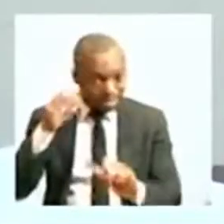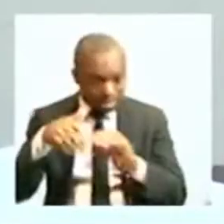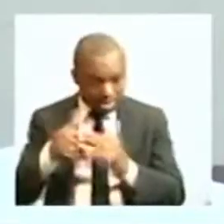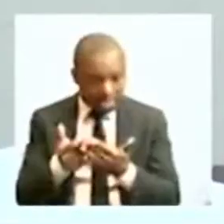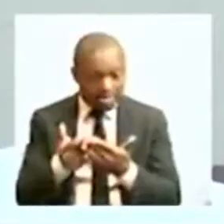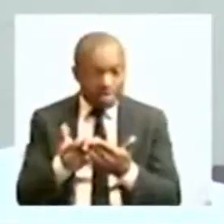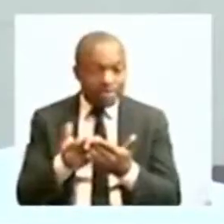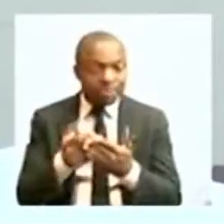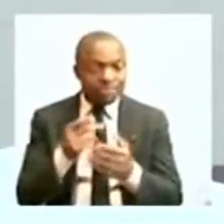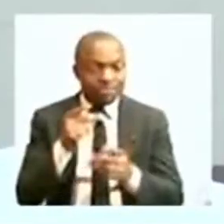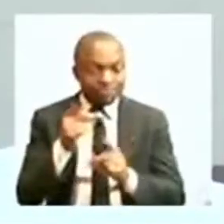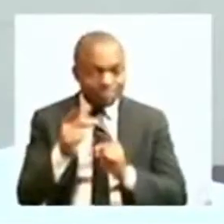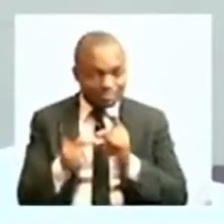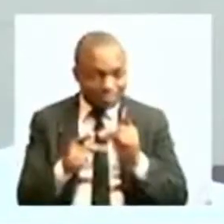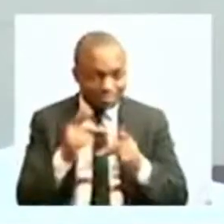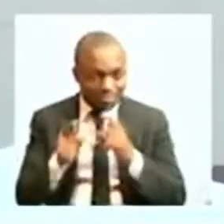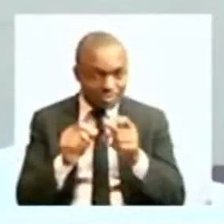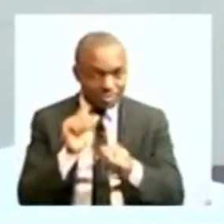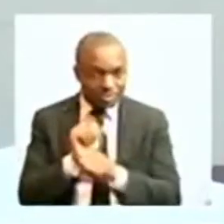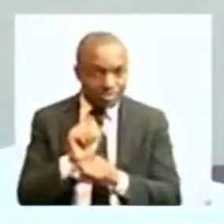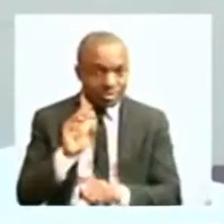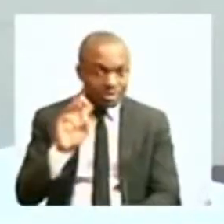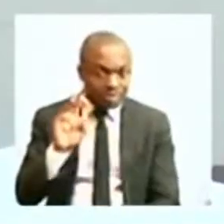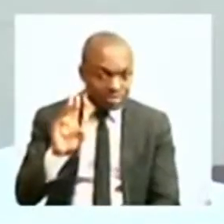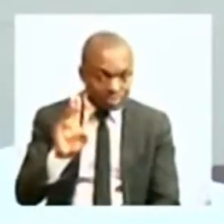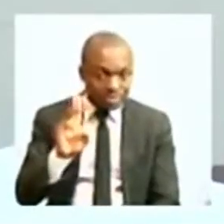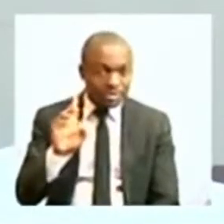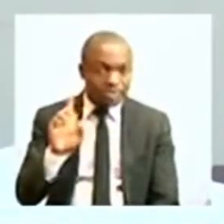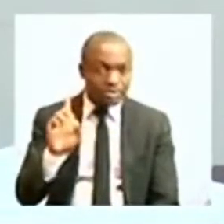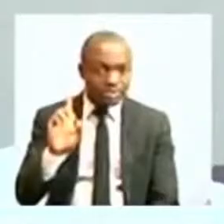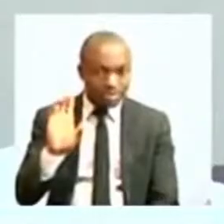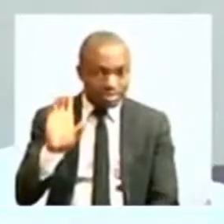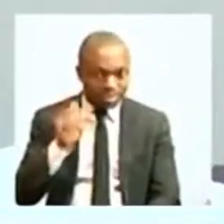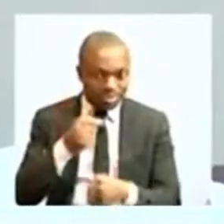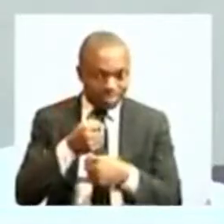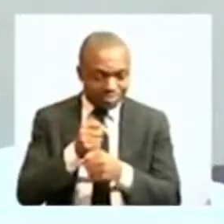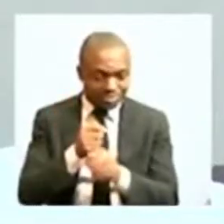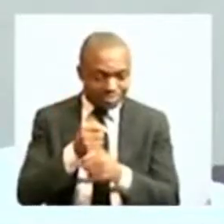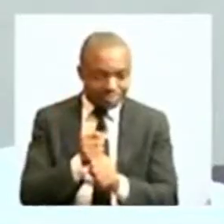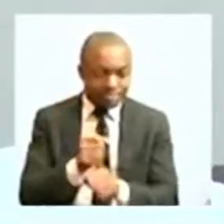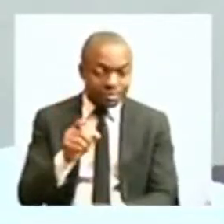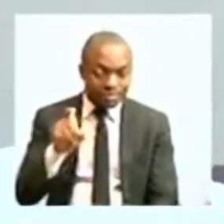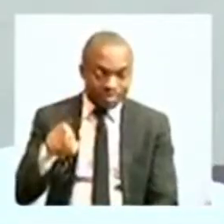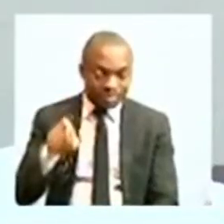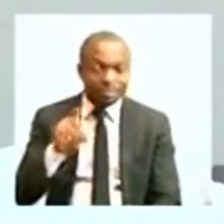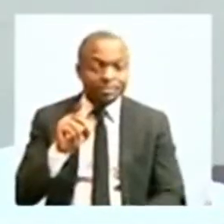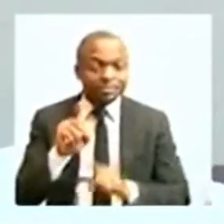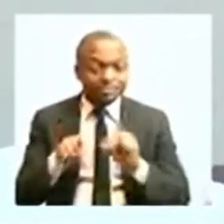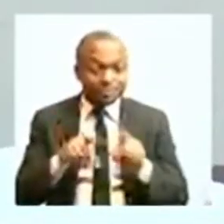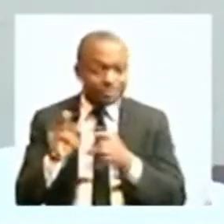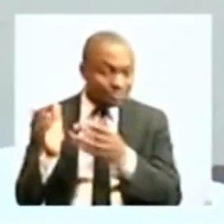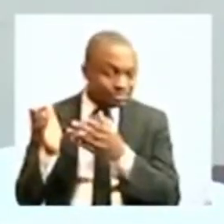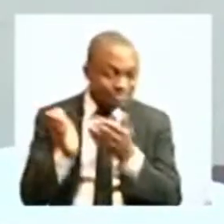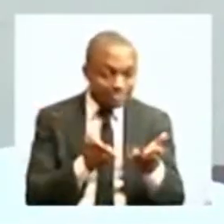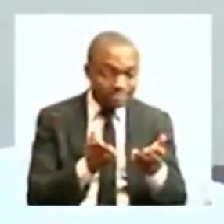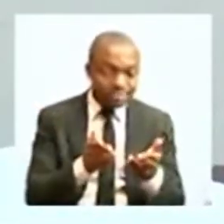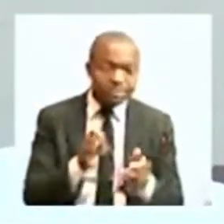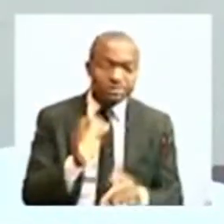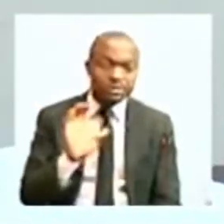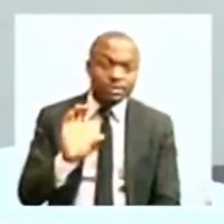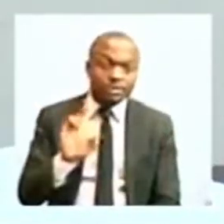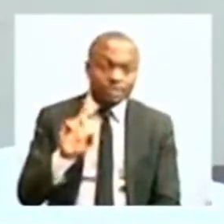process is. When the WDCs will generate the needs of the people, it will come to the CDF